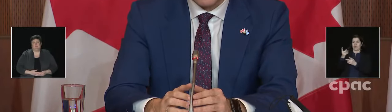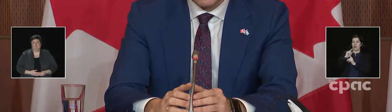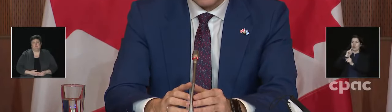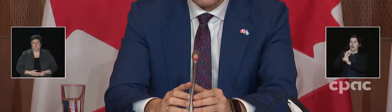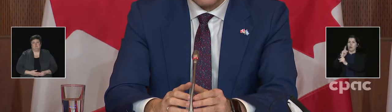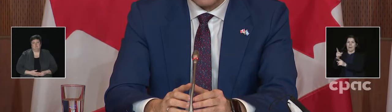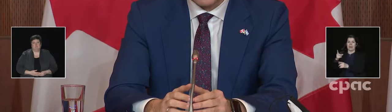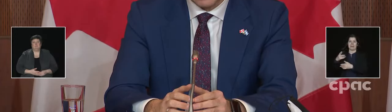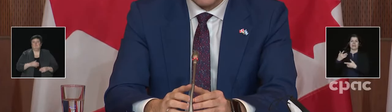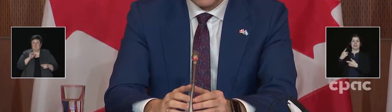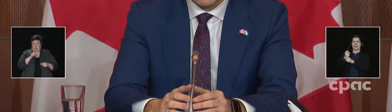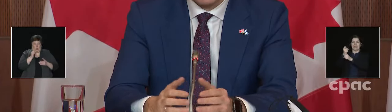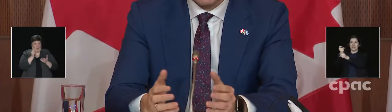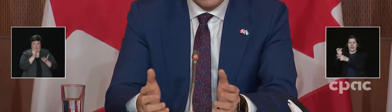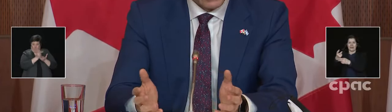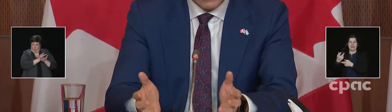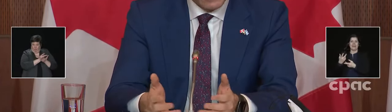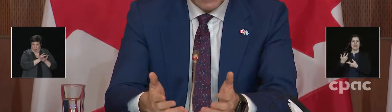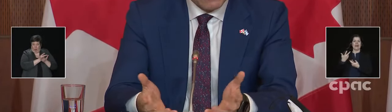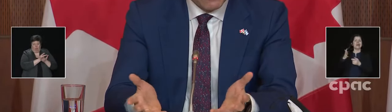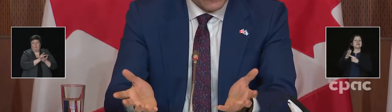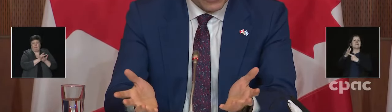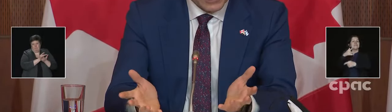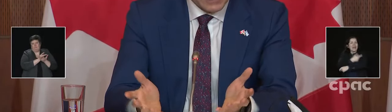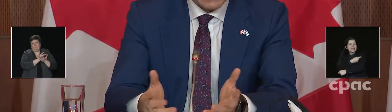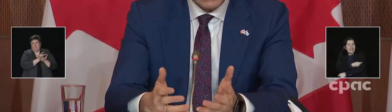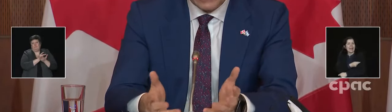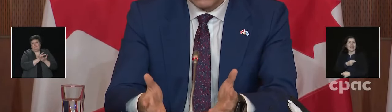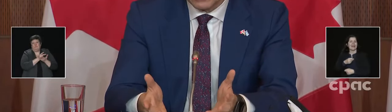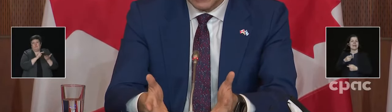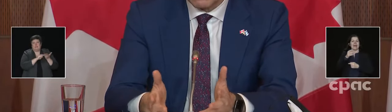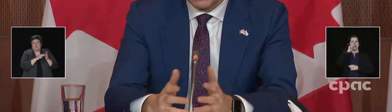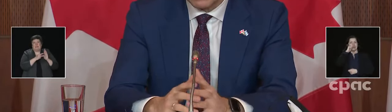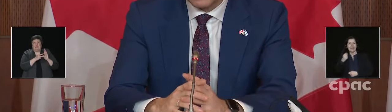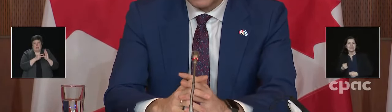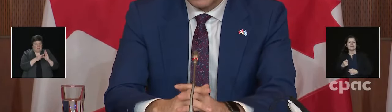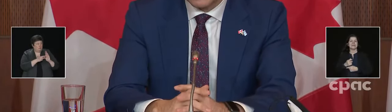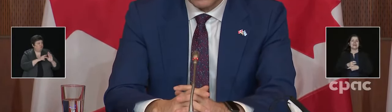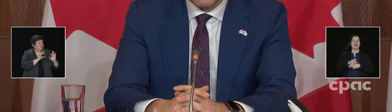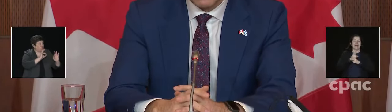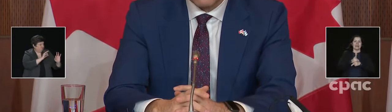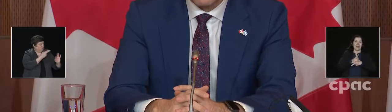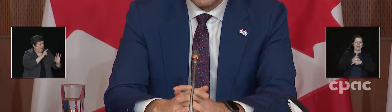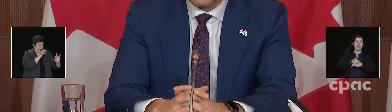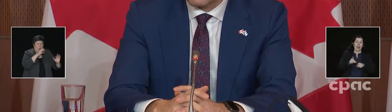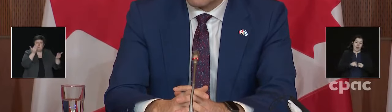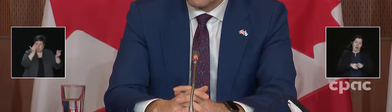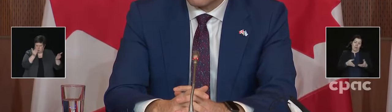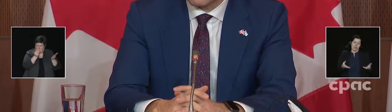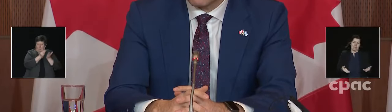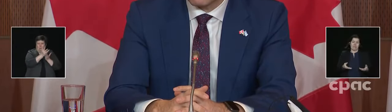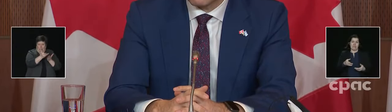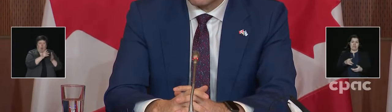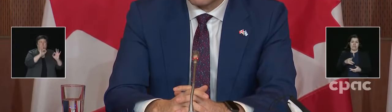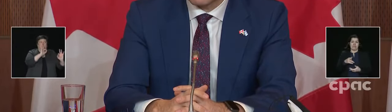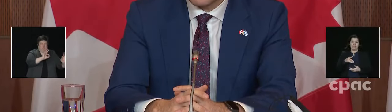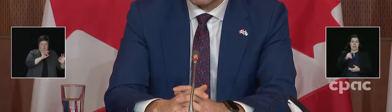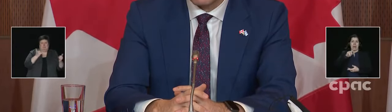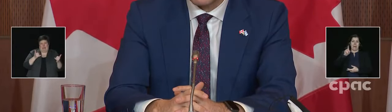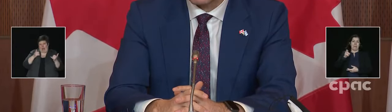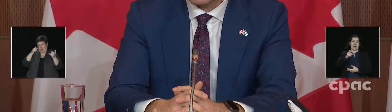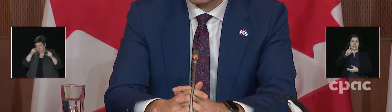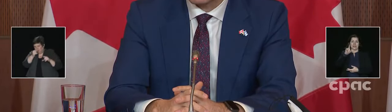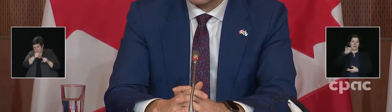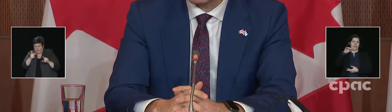l'utilisation de ces vaccins, de ces tests et de ces traitements ici, comme l'annonce on le